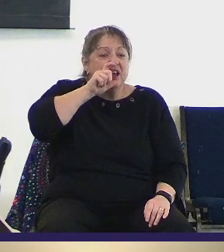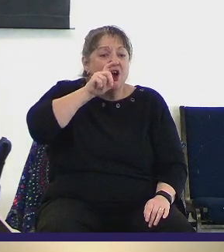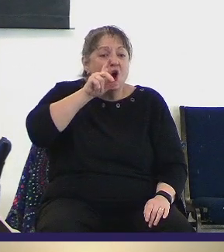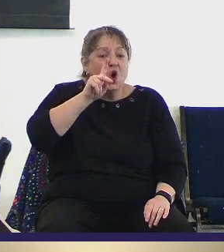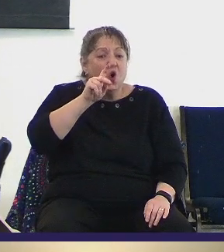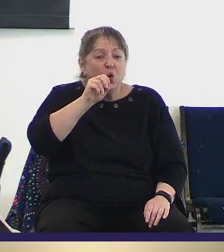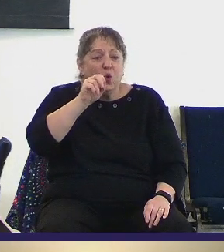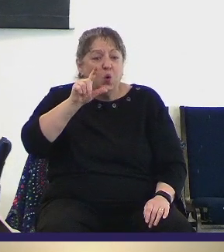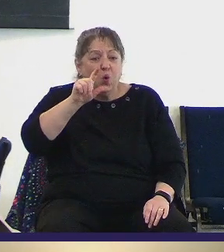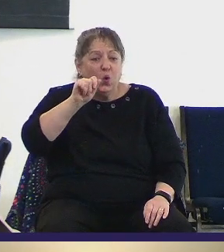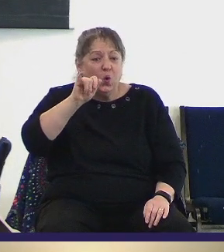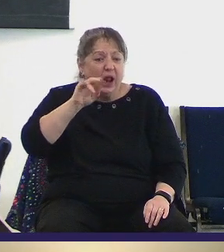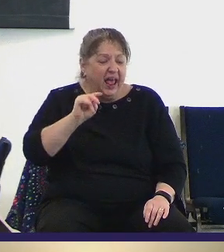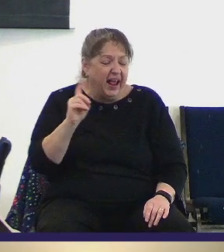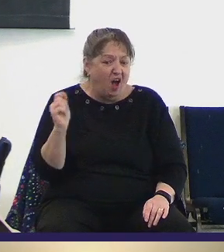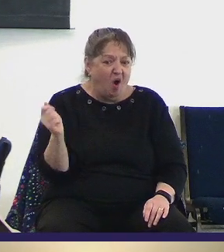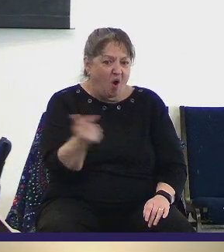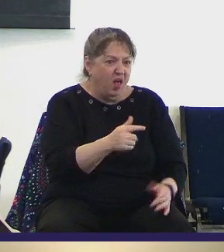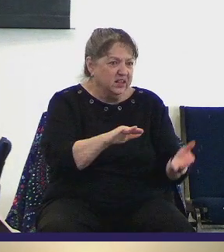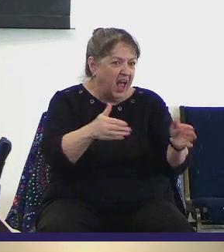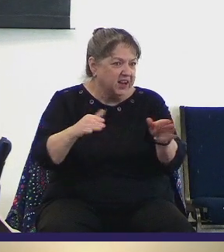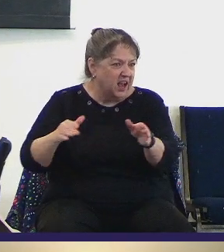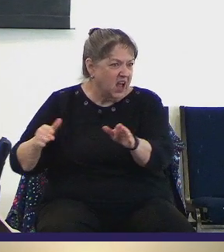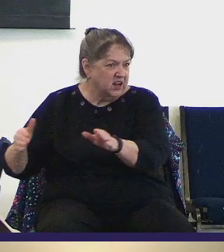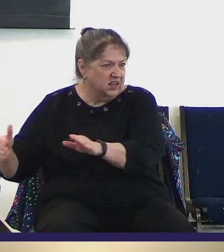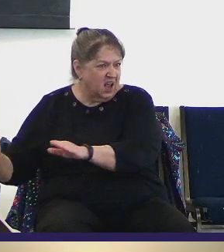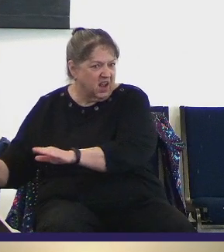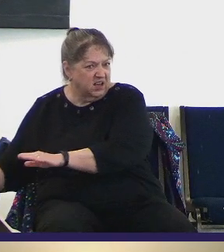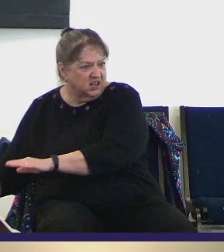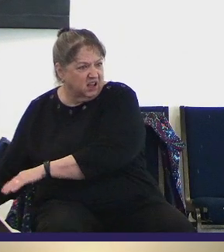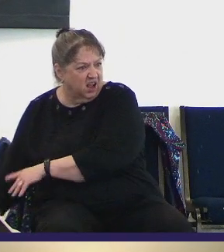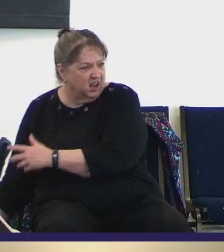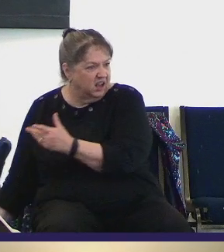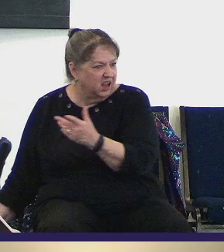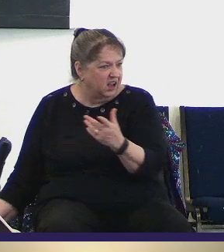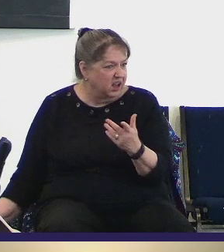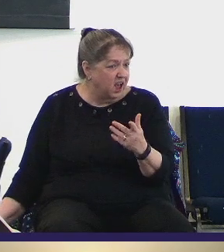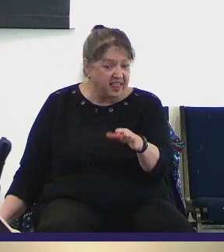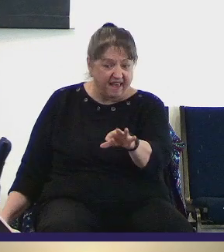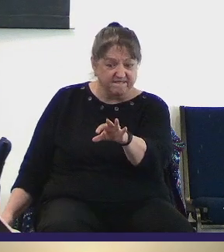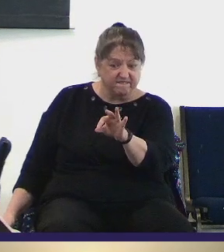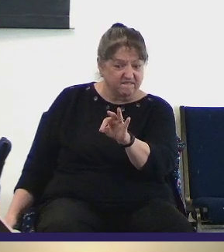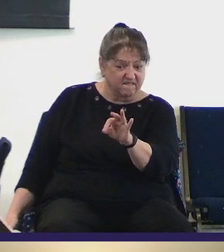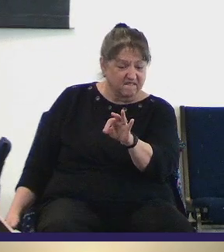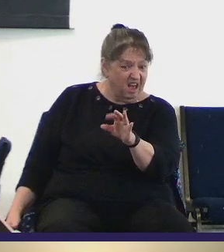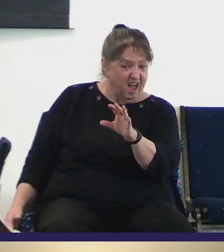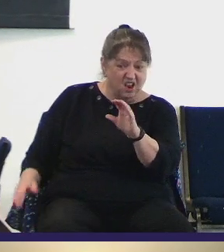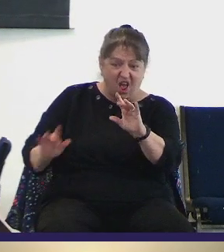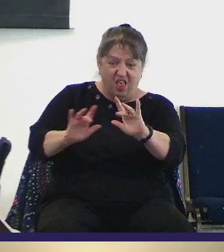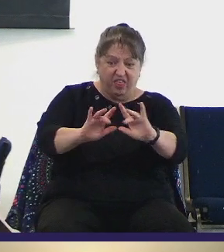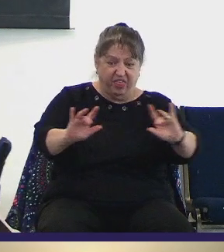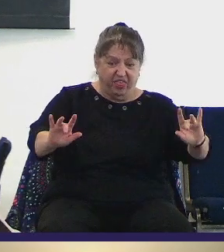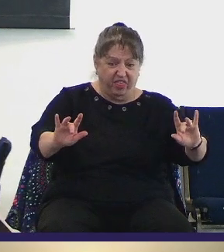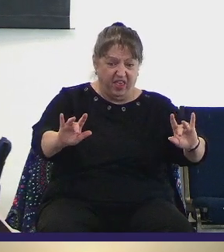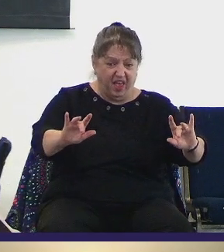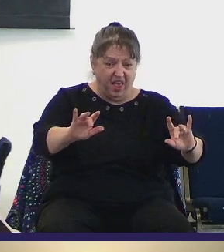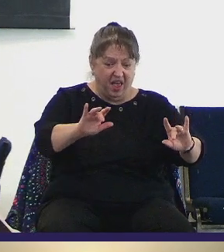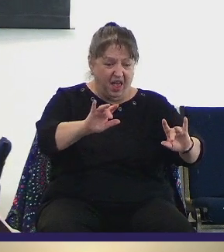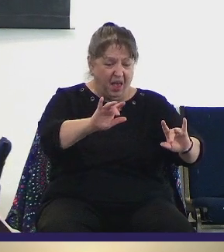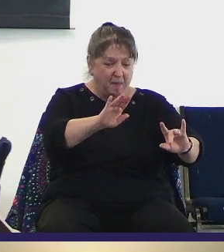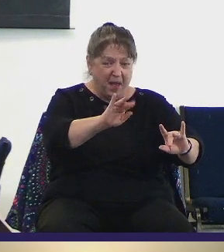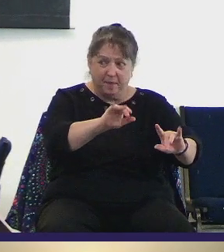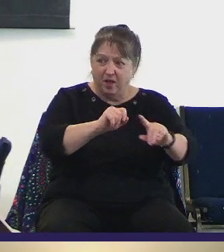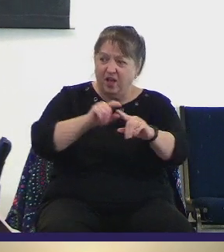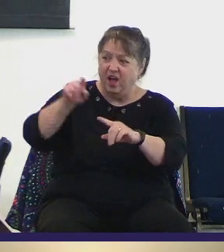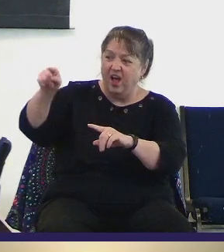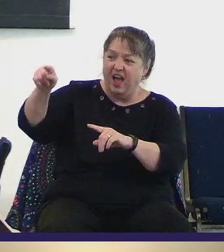to a mass suicide. They didn't find one Bible in that event, and I think this happened in Guyana. I think, was it Guyana?